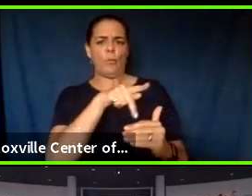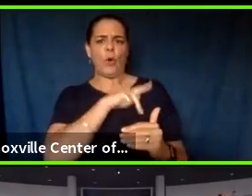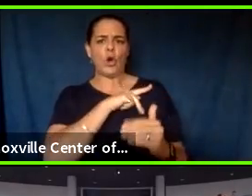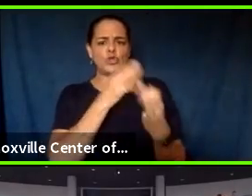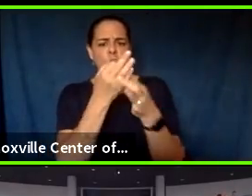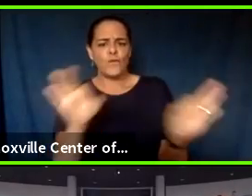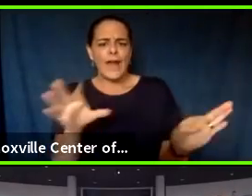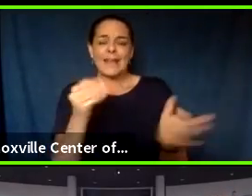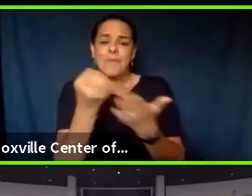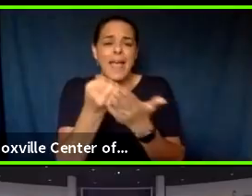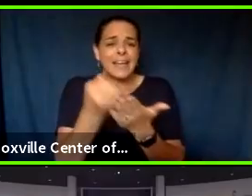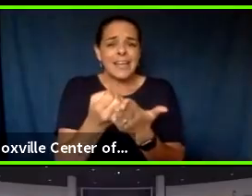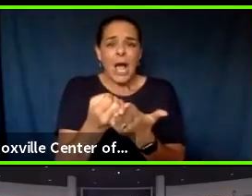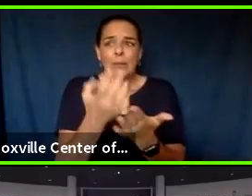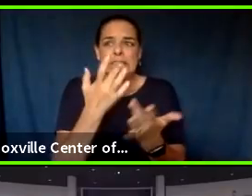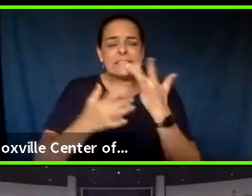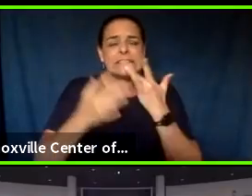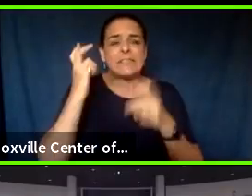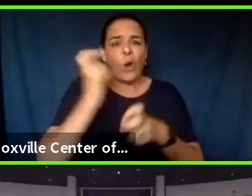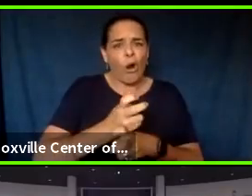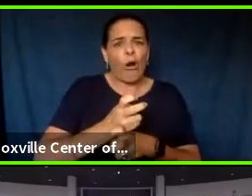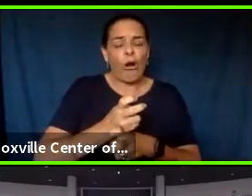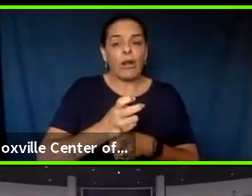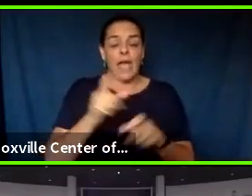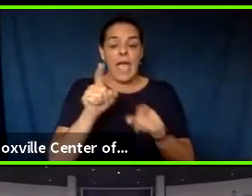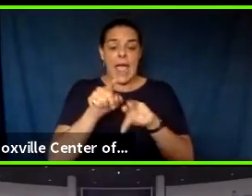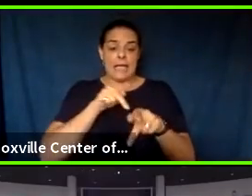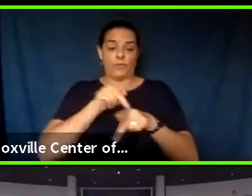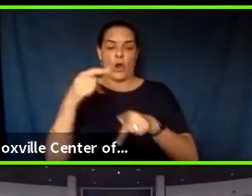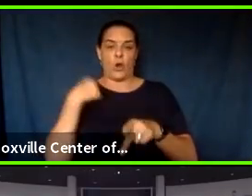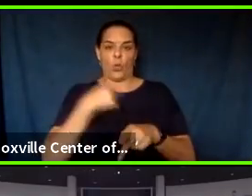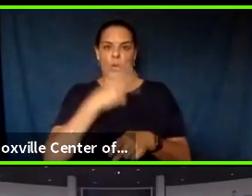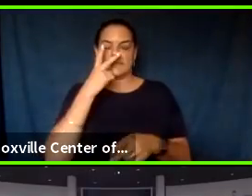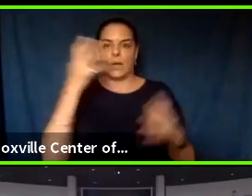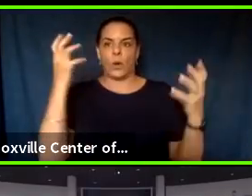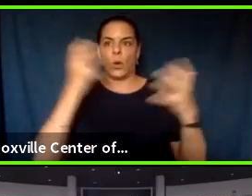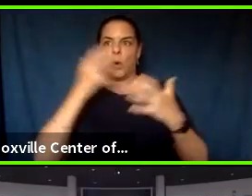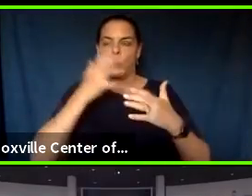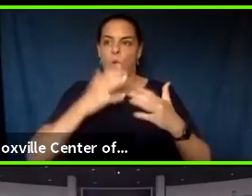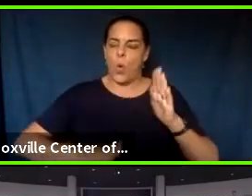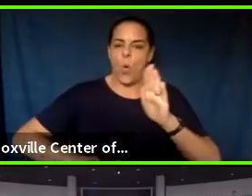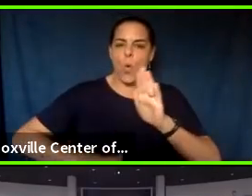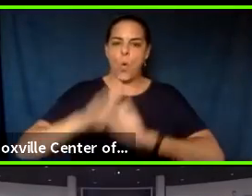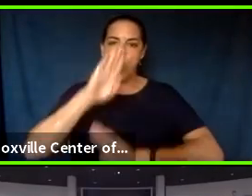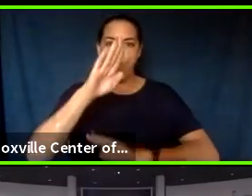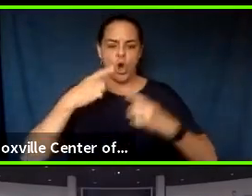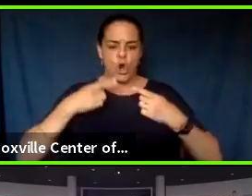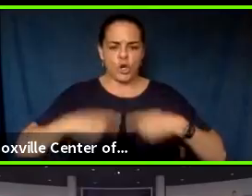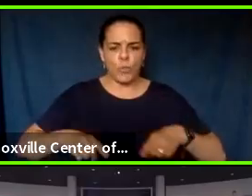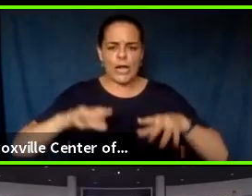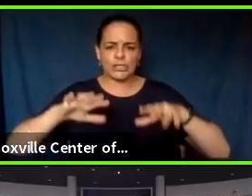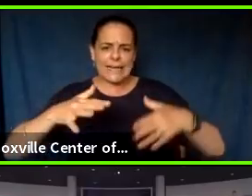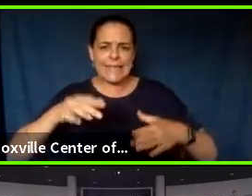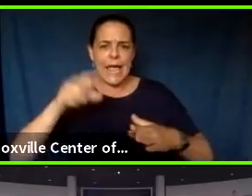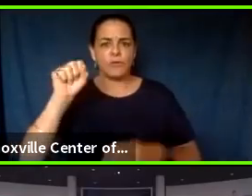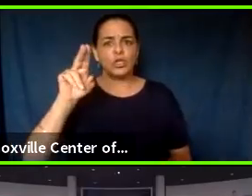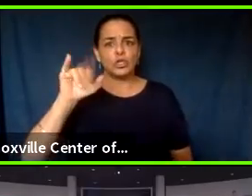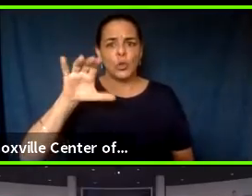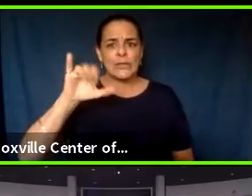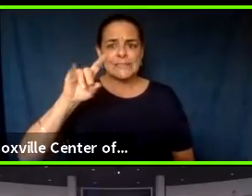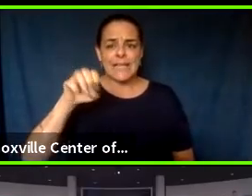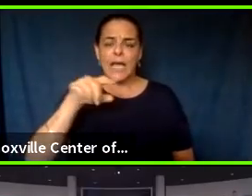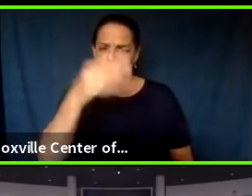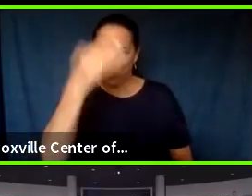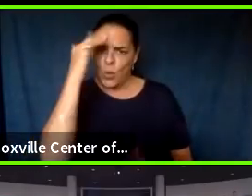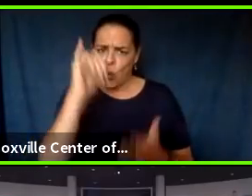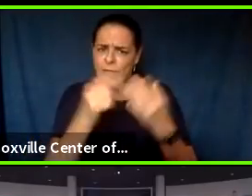economic hardships. As a profession, we're seeing alarming spikes in depression, anxiety, and in suicides, and you know that that's happened here in Knoxville. We've